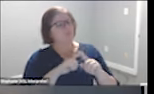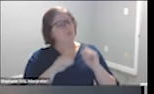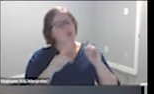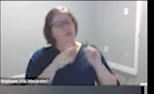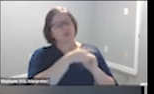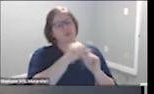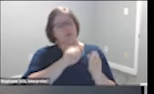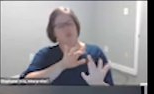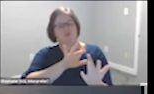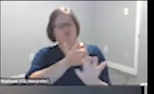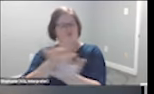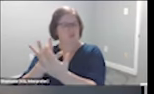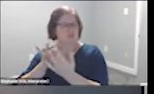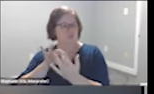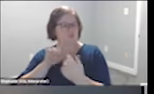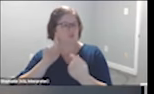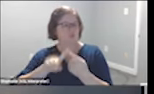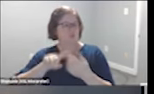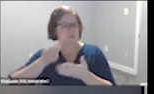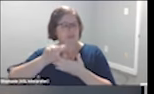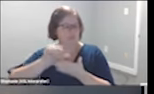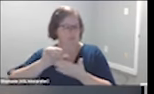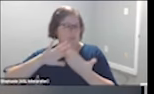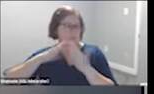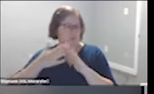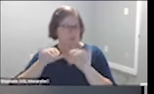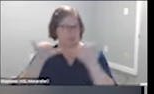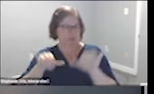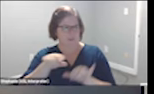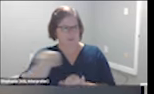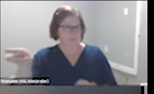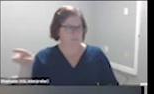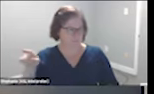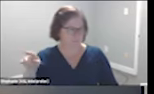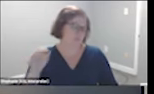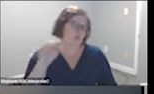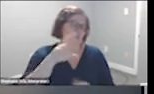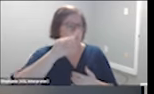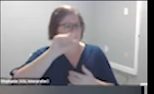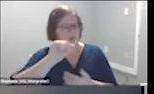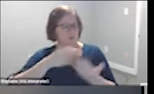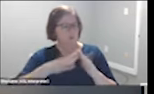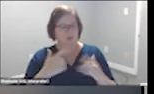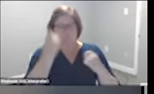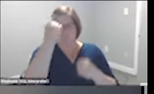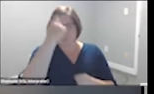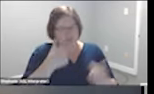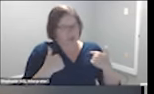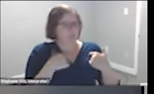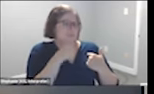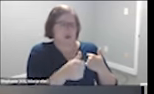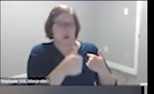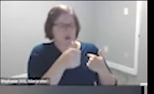to the disability community system. So or disability community. I am not an expert in this. Participating